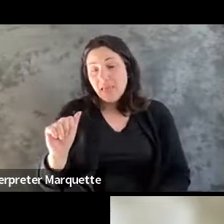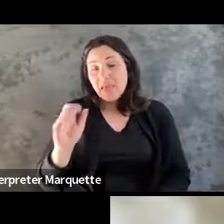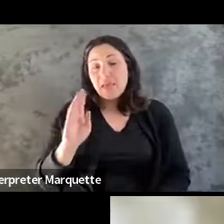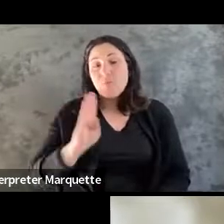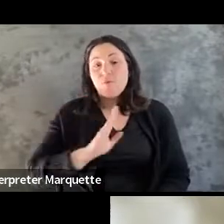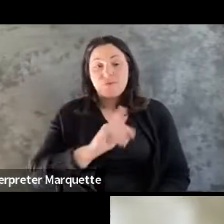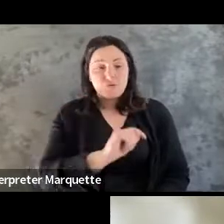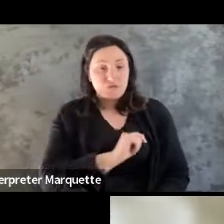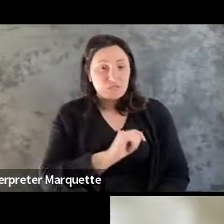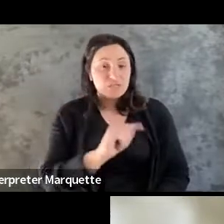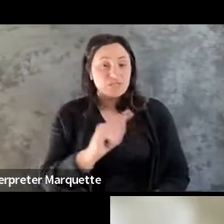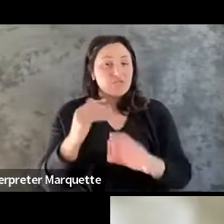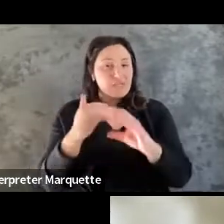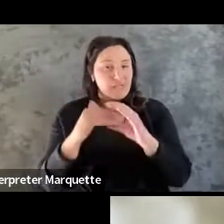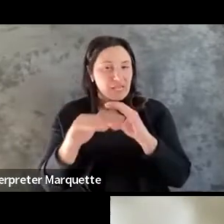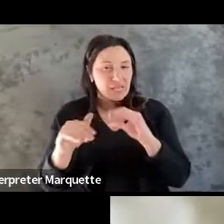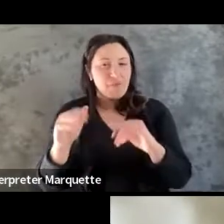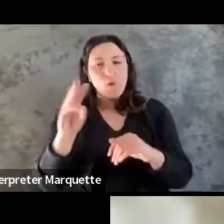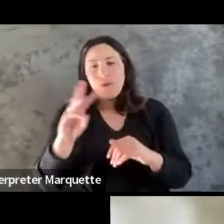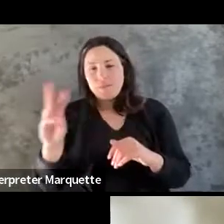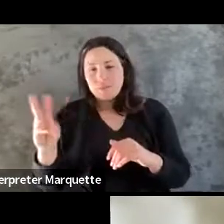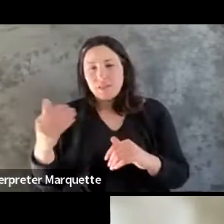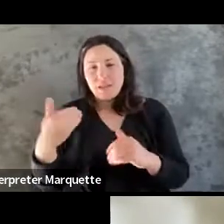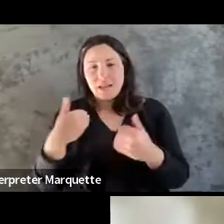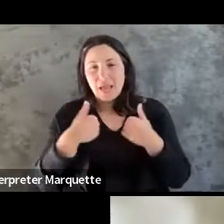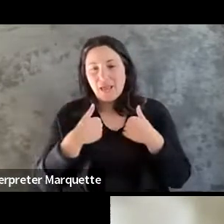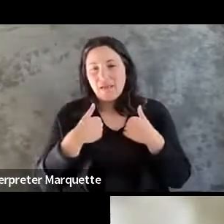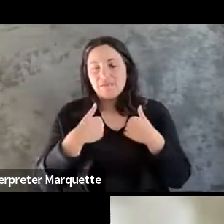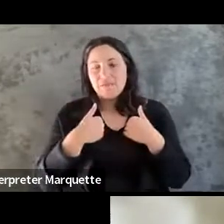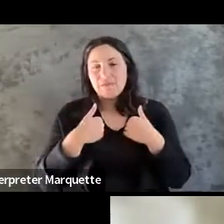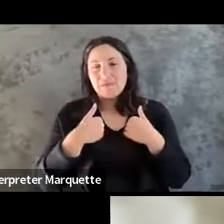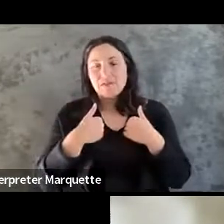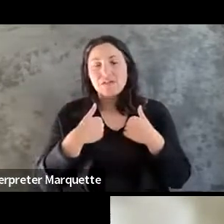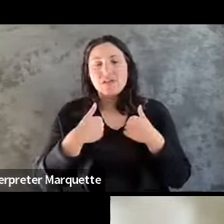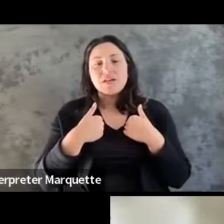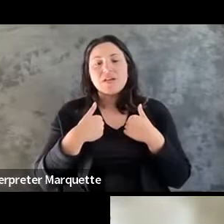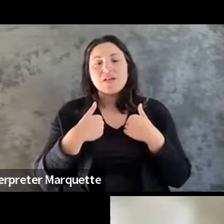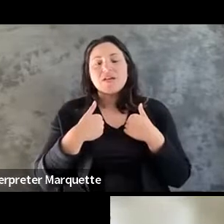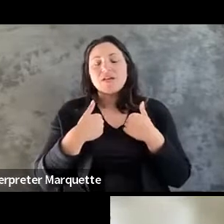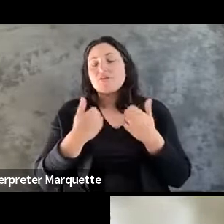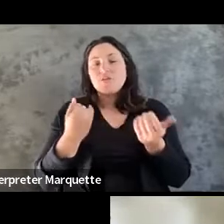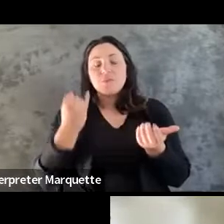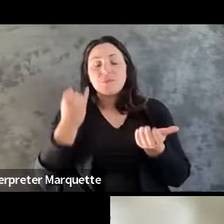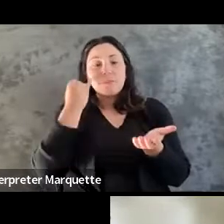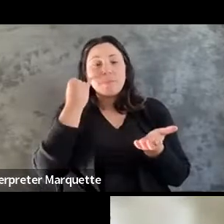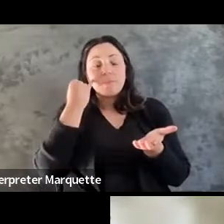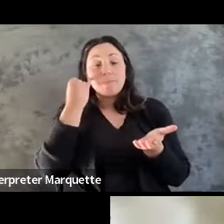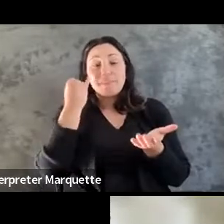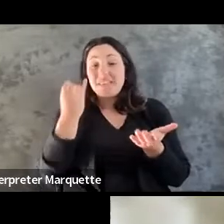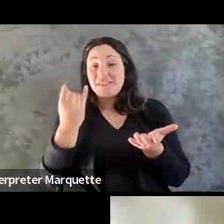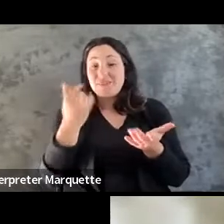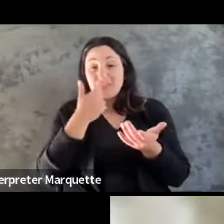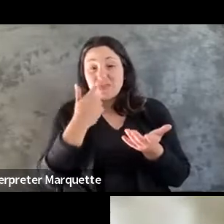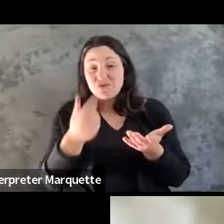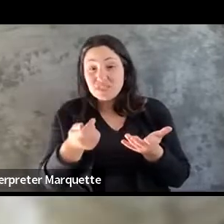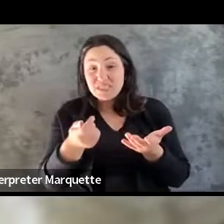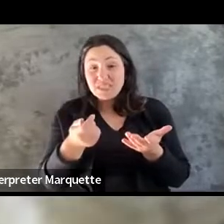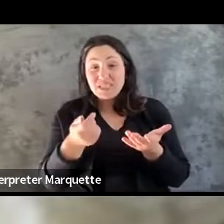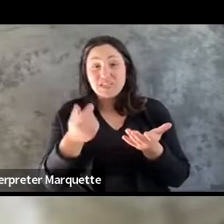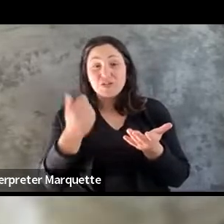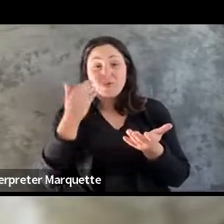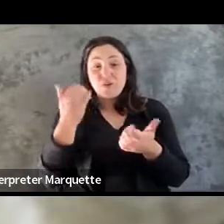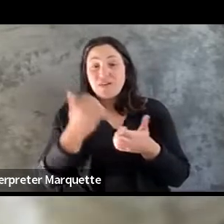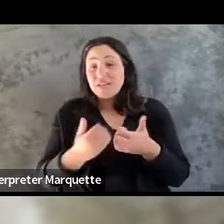out. There's information on the website to that effect. And so if you're interested or you know of someone who